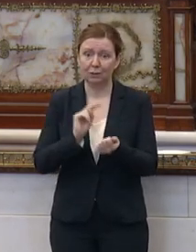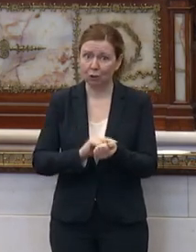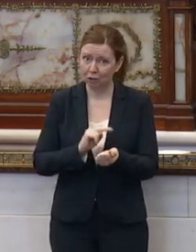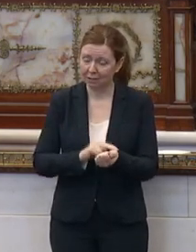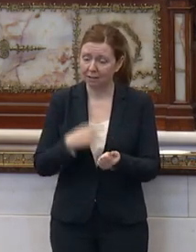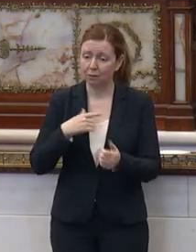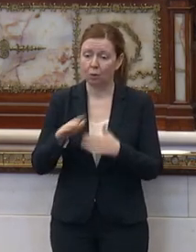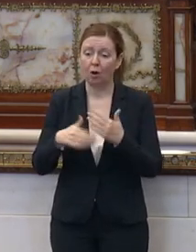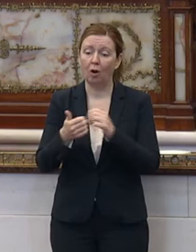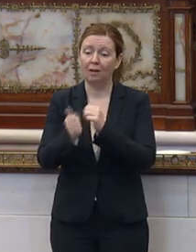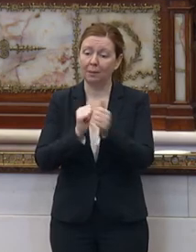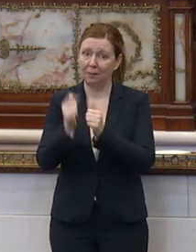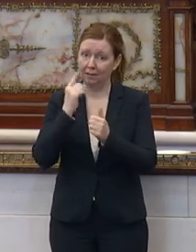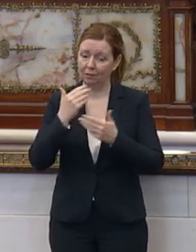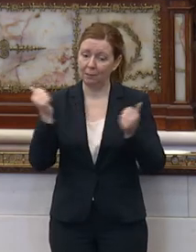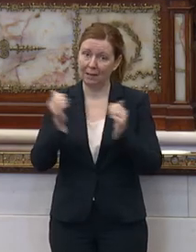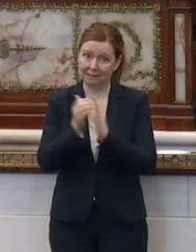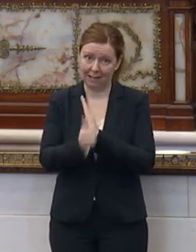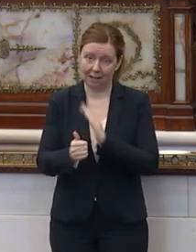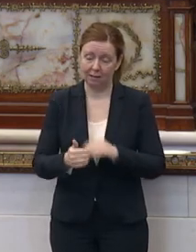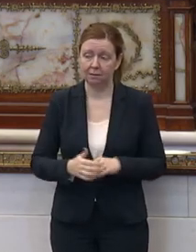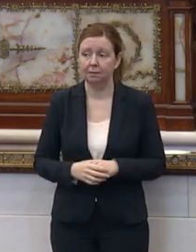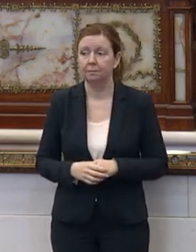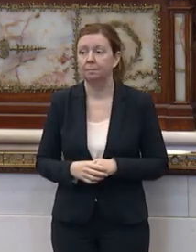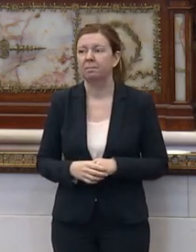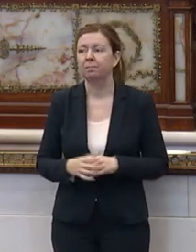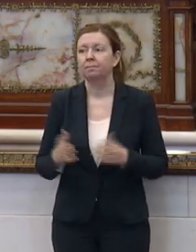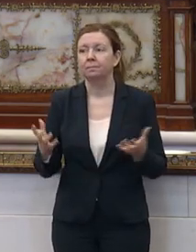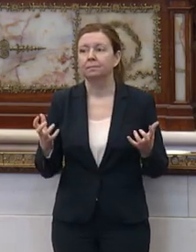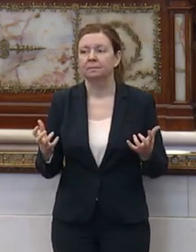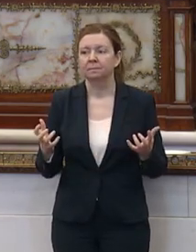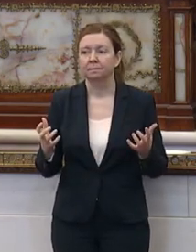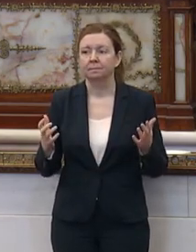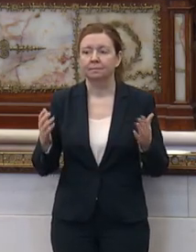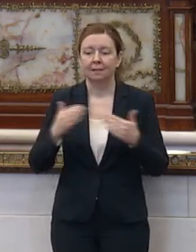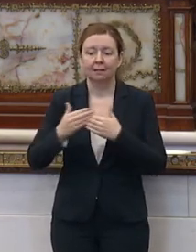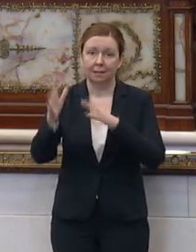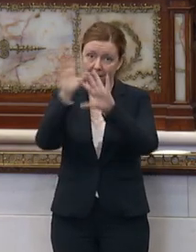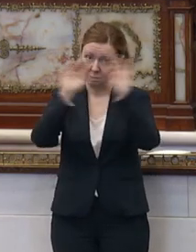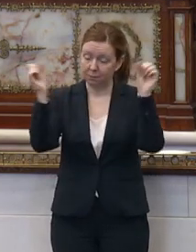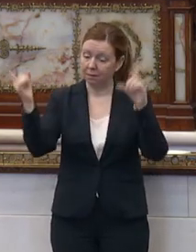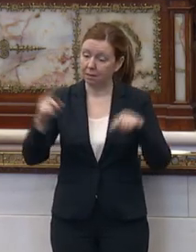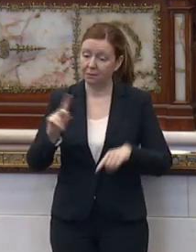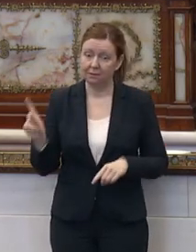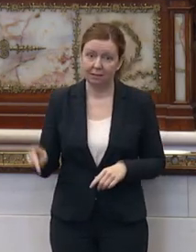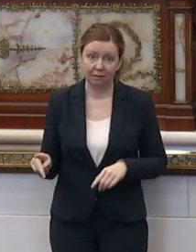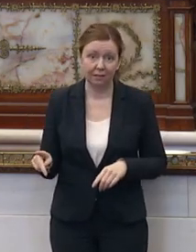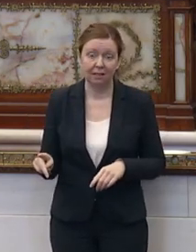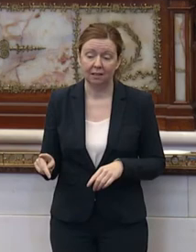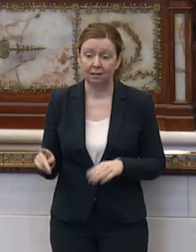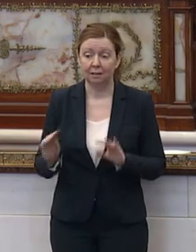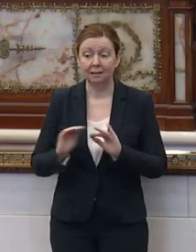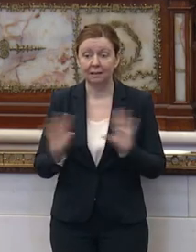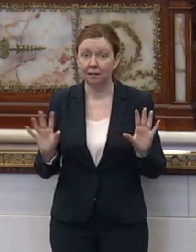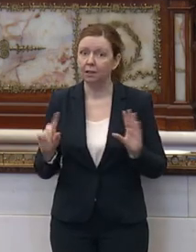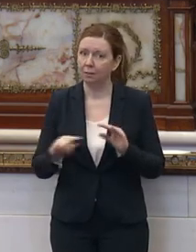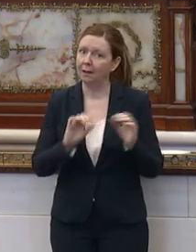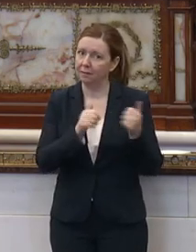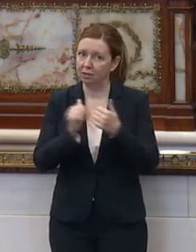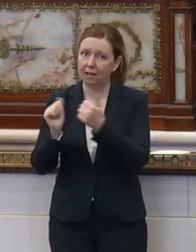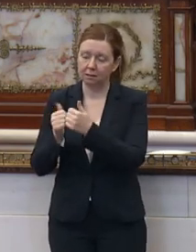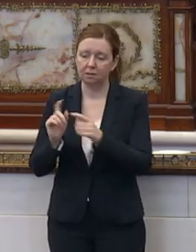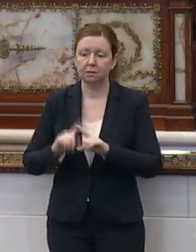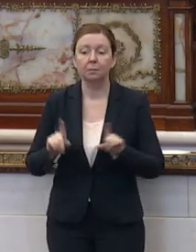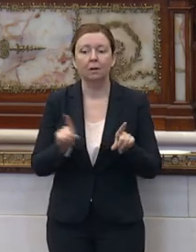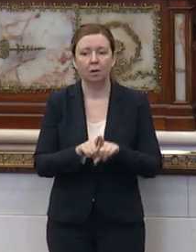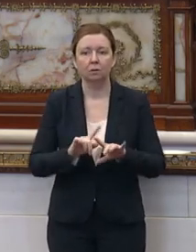nurses, we're all competing for the best talent. And I want the next superintendent to come to Philadelphia clear around the challenges,